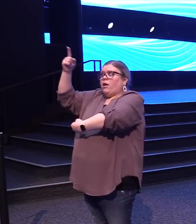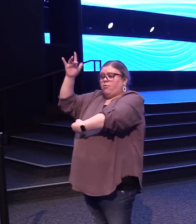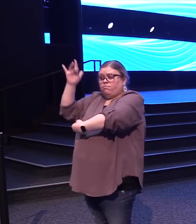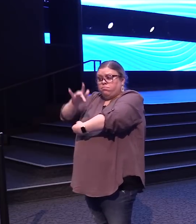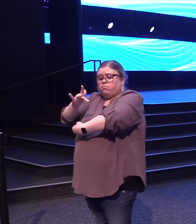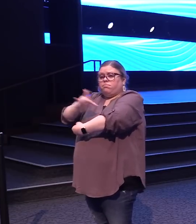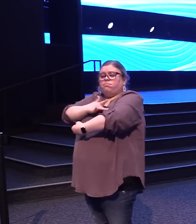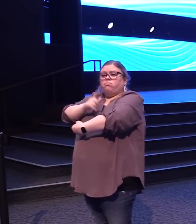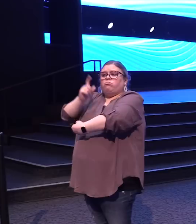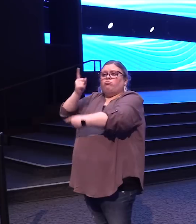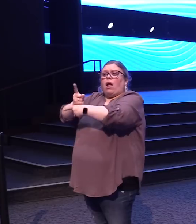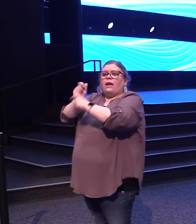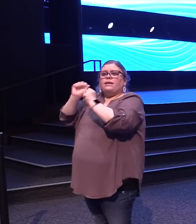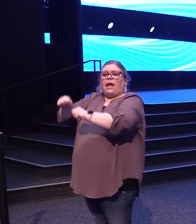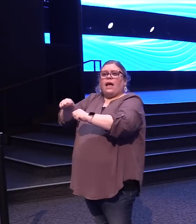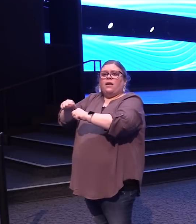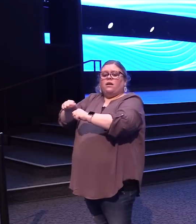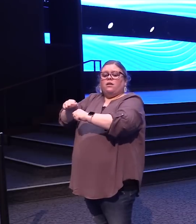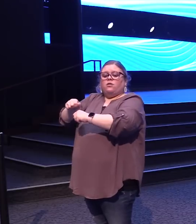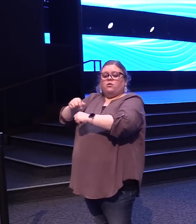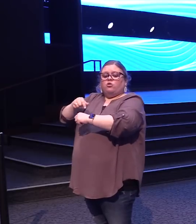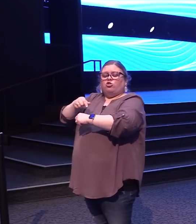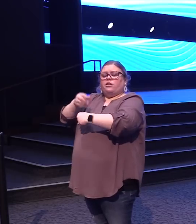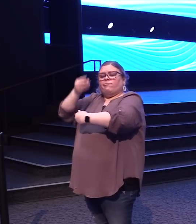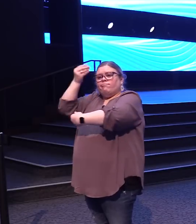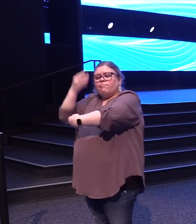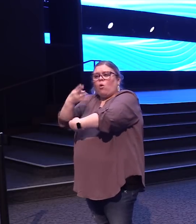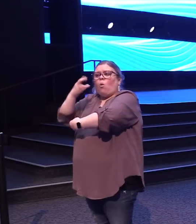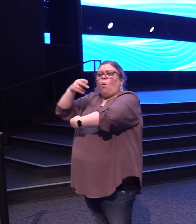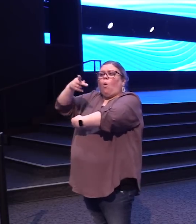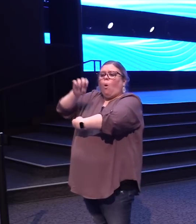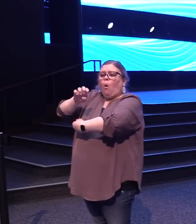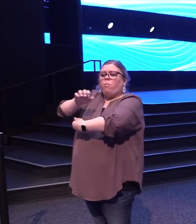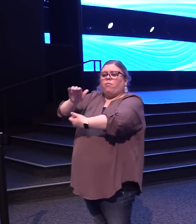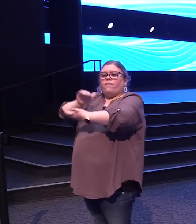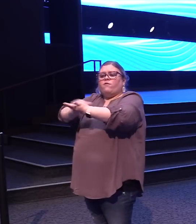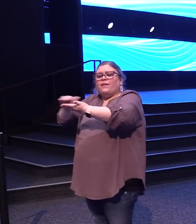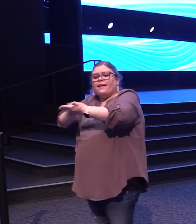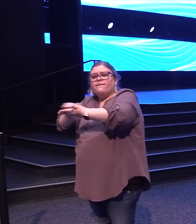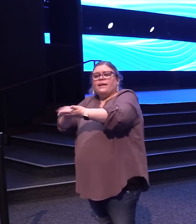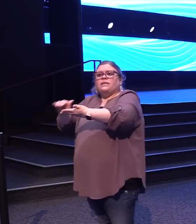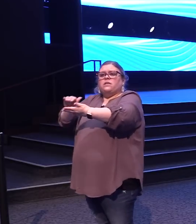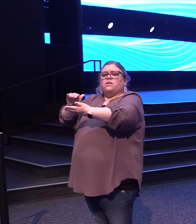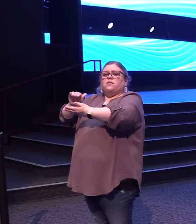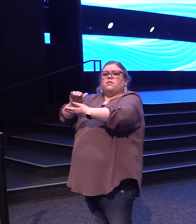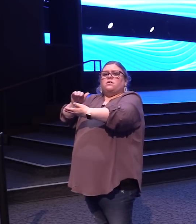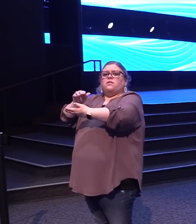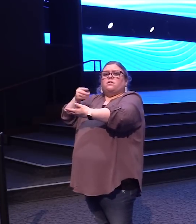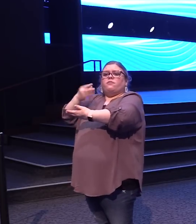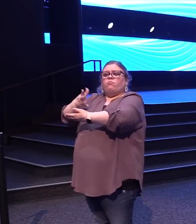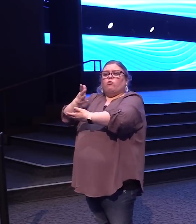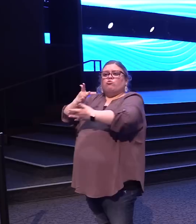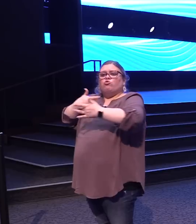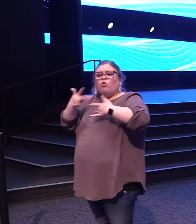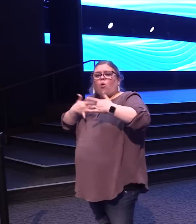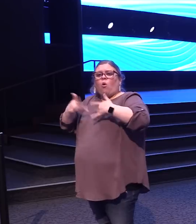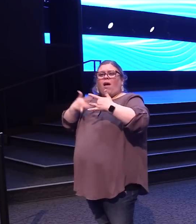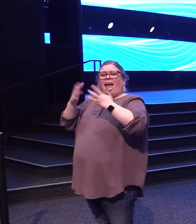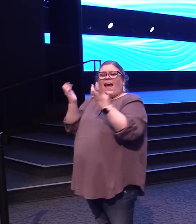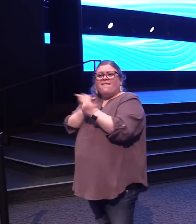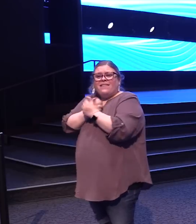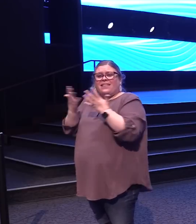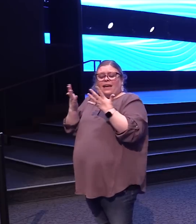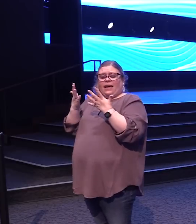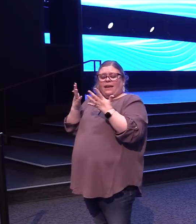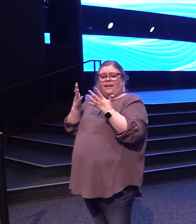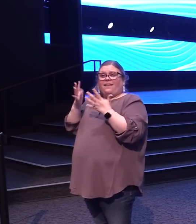things right. And she shared about hope. She shared about forgiveness. She shared about joy. Everything